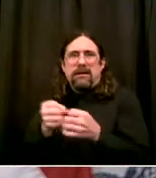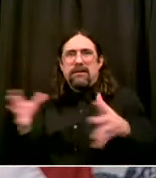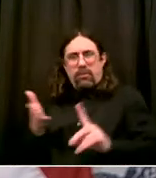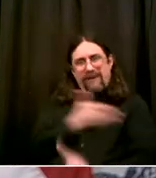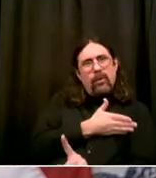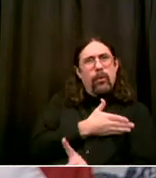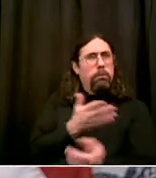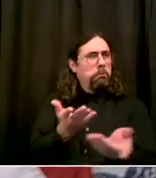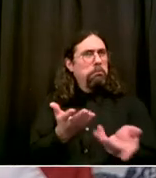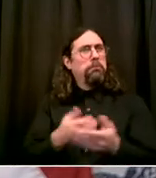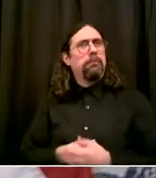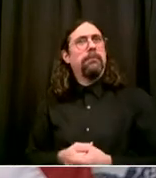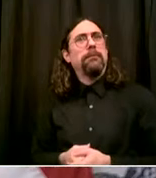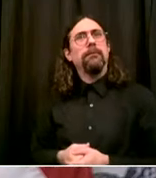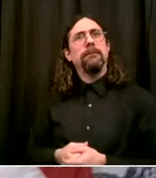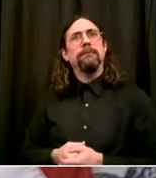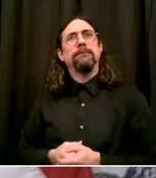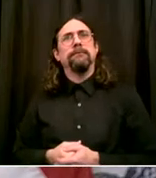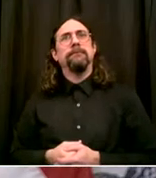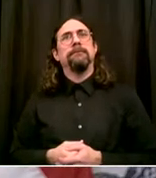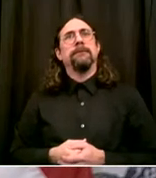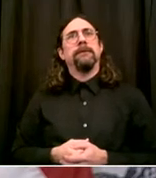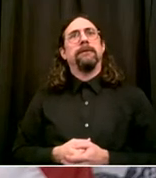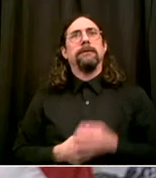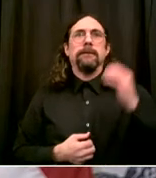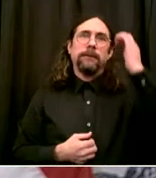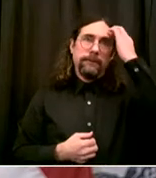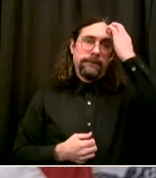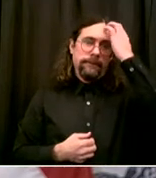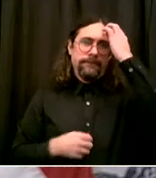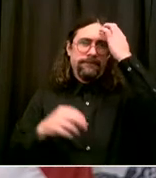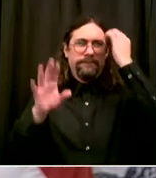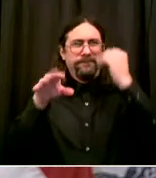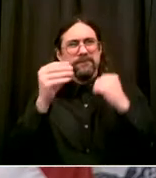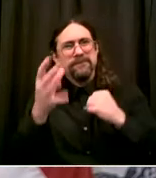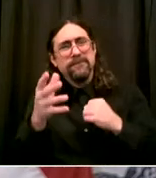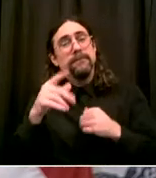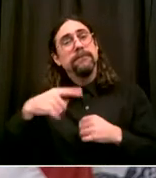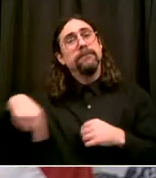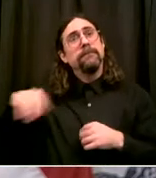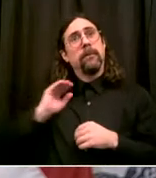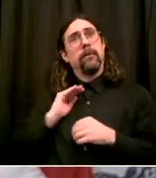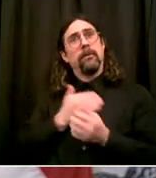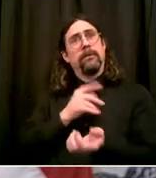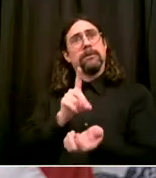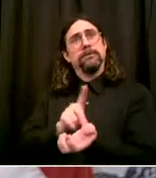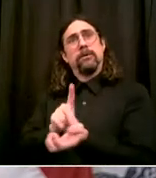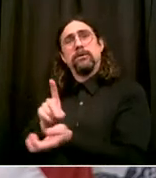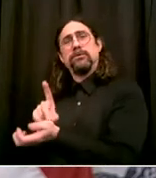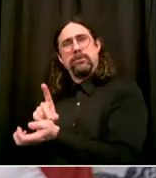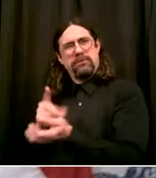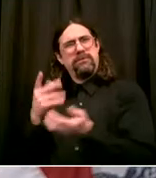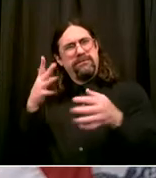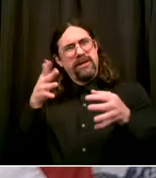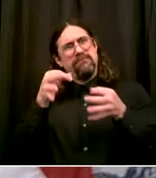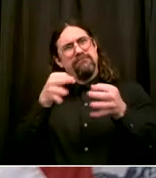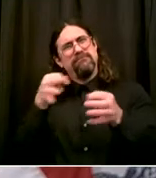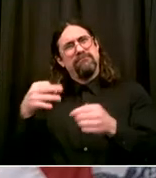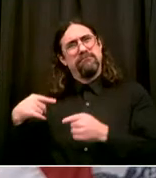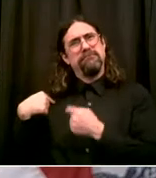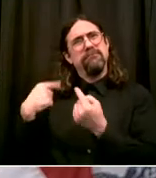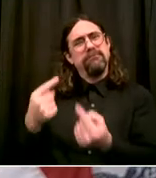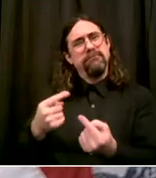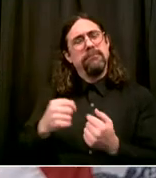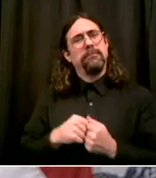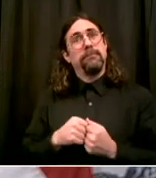never experienced before, including the need for ultra cold refrigeration and very tight standards about how it